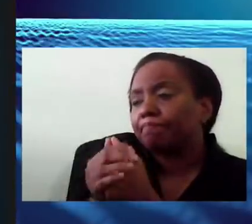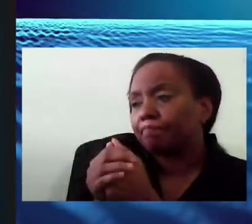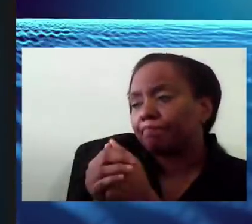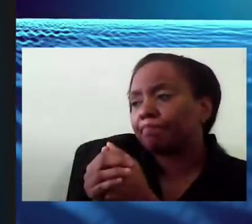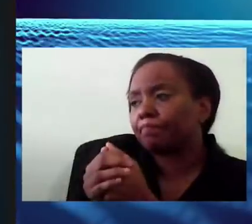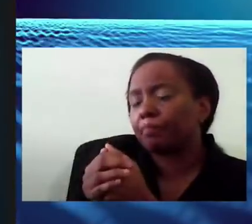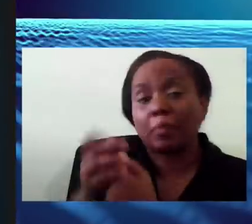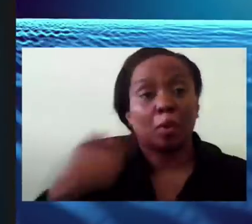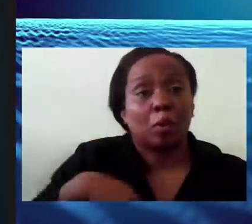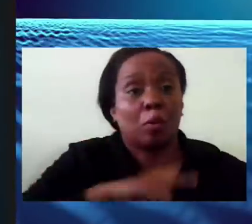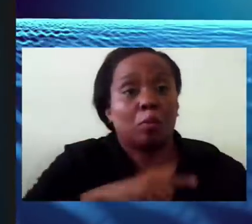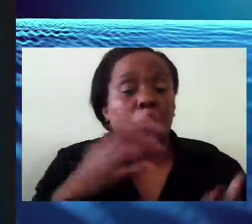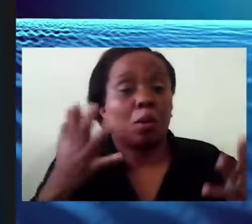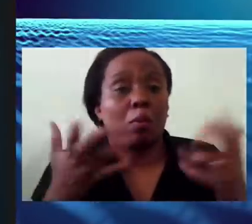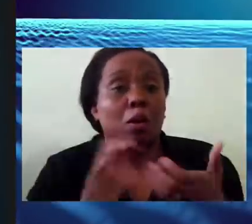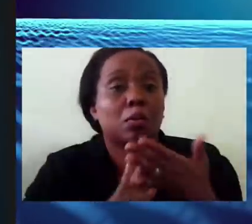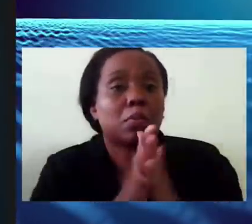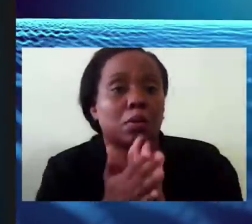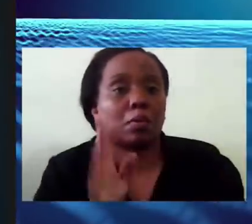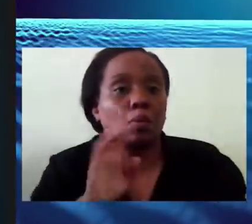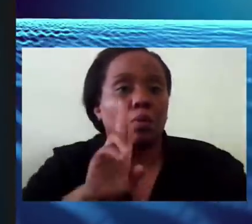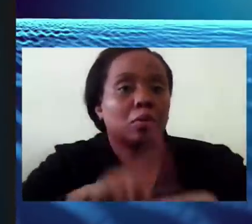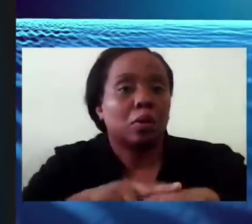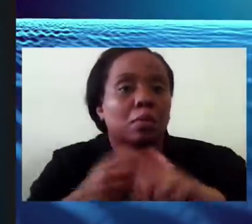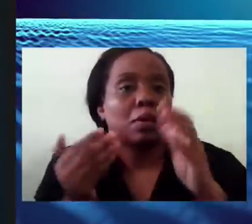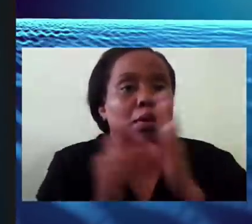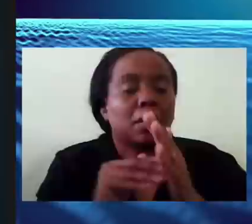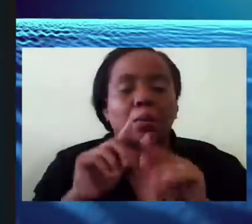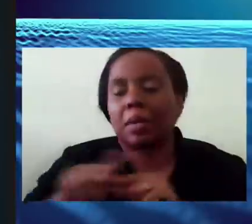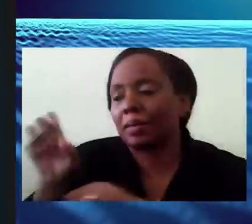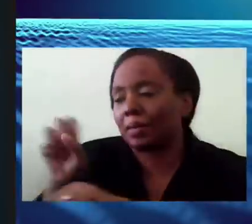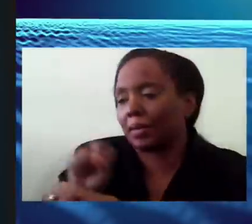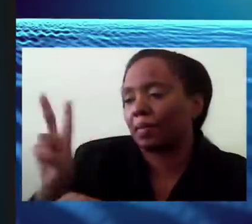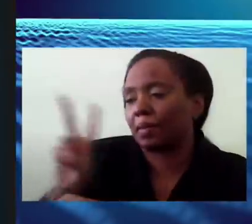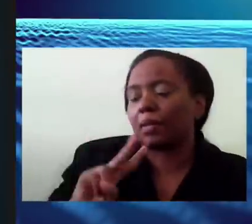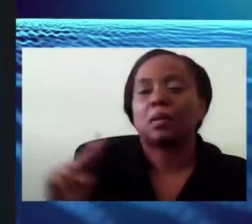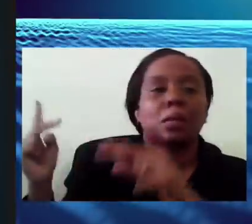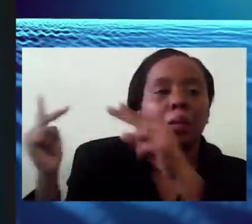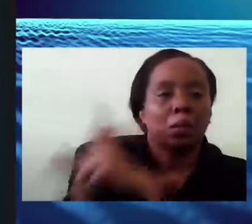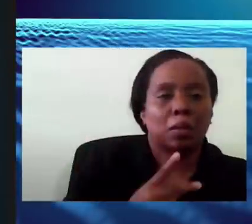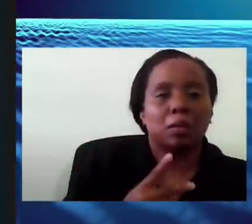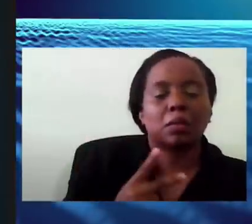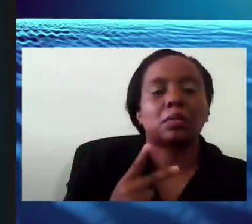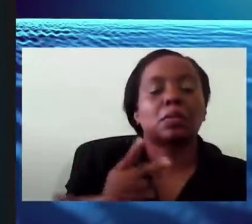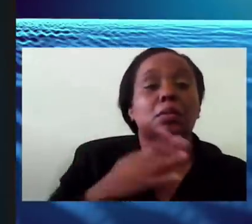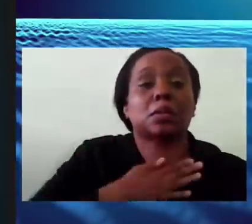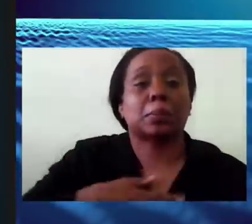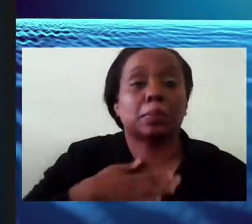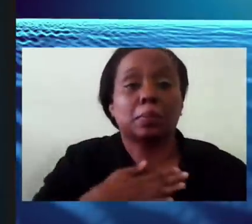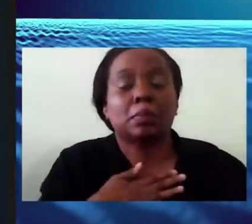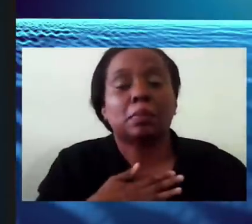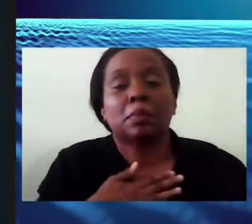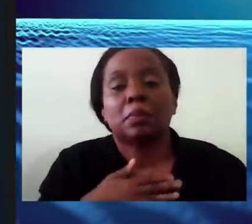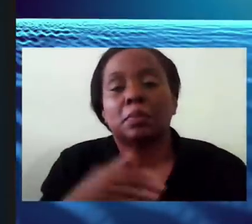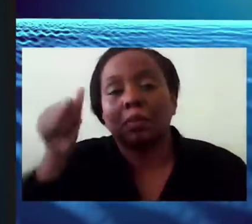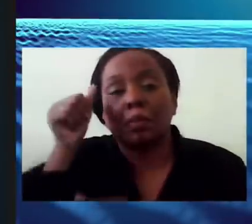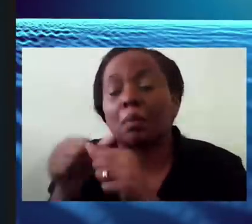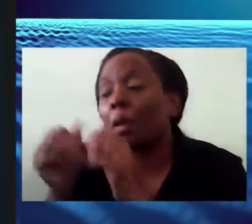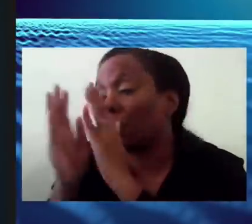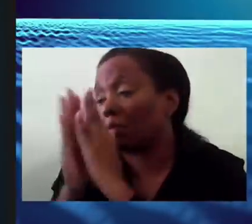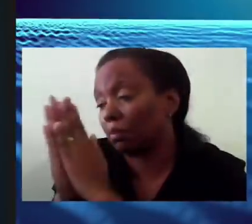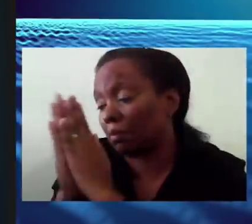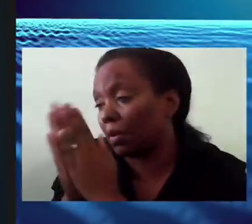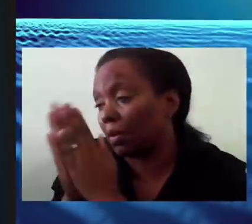it will be a lot longer for them, and the consequences for them are a lot more dire. So I ask you please to bear them up in your prayers as